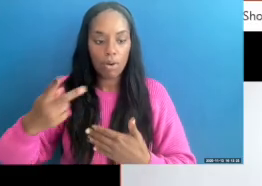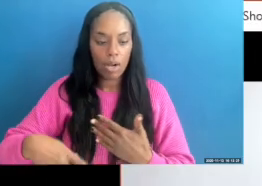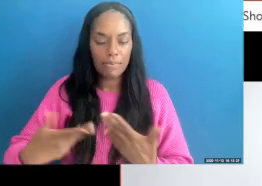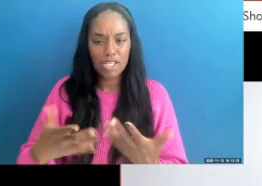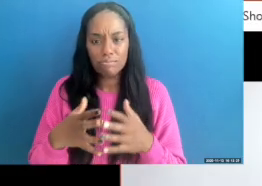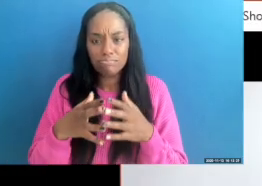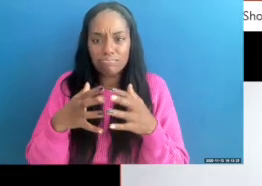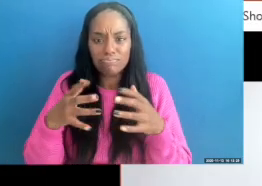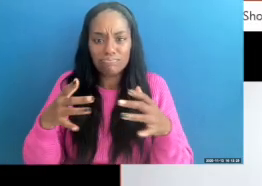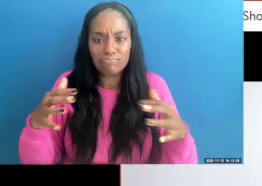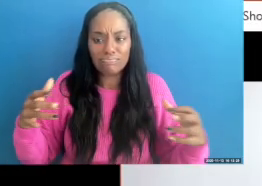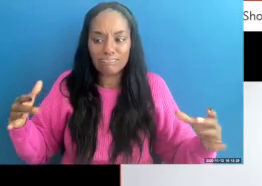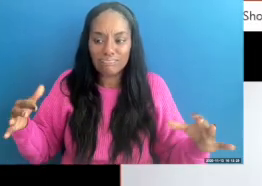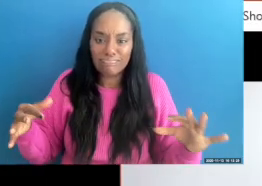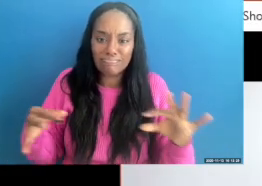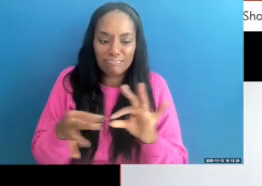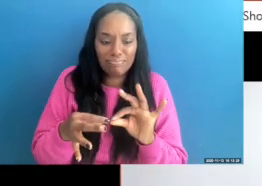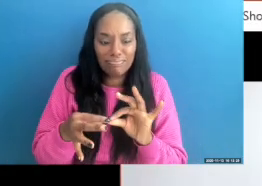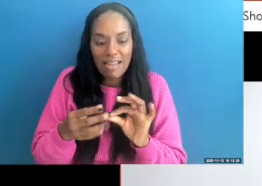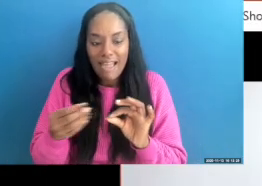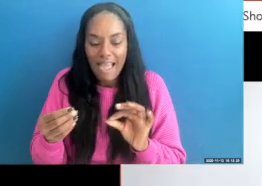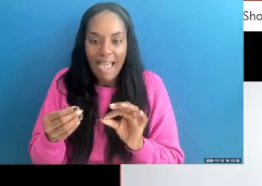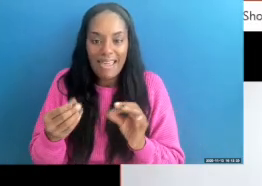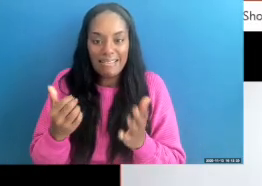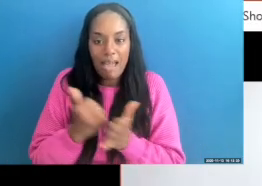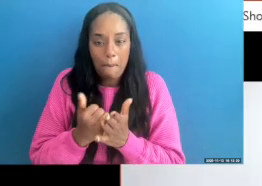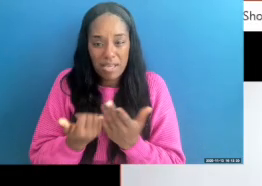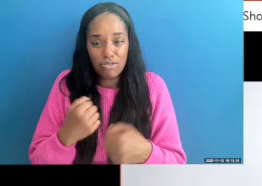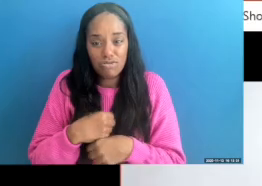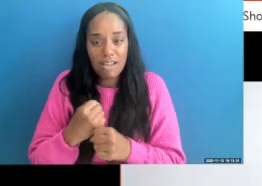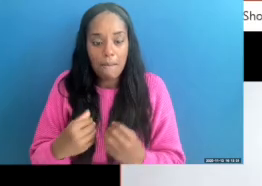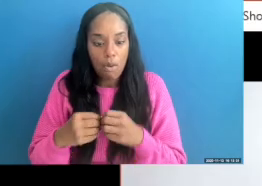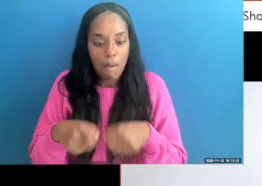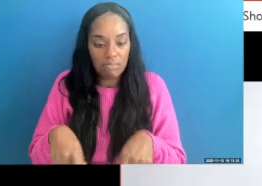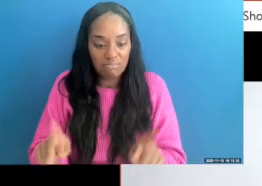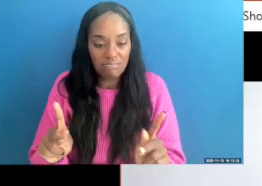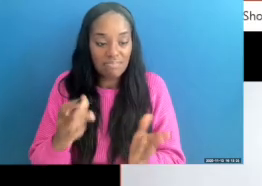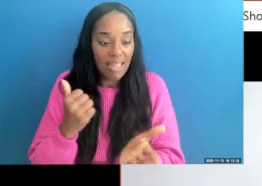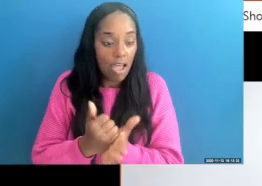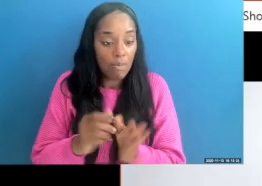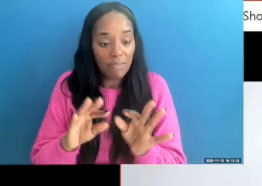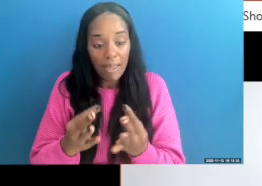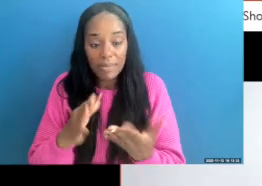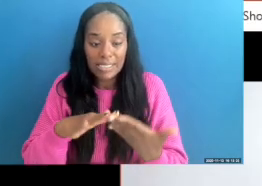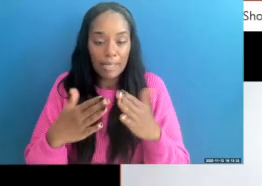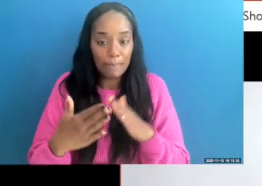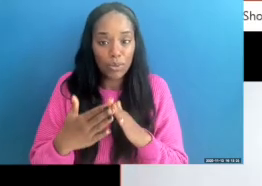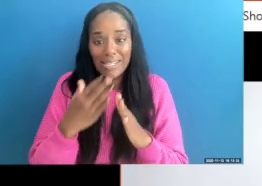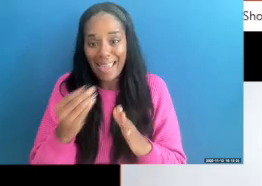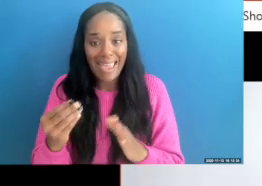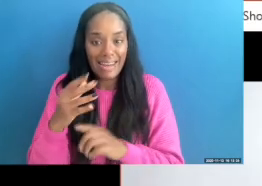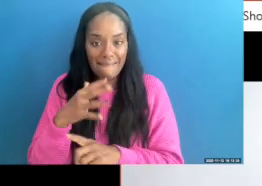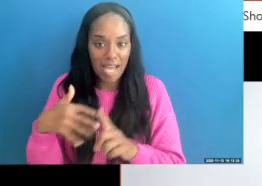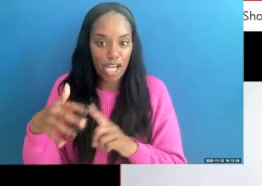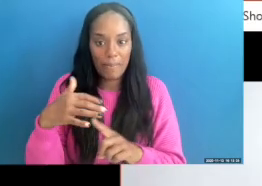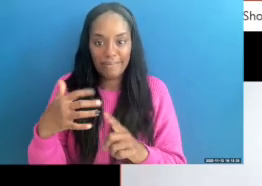expanding connection and opportunities. They are helping families and communities while also helping the environment.